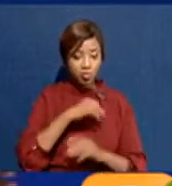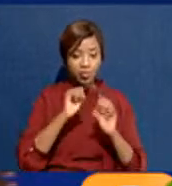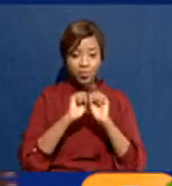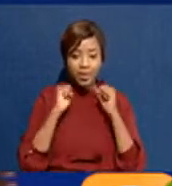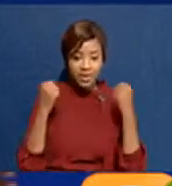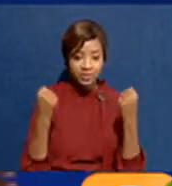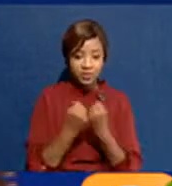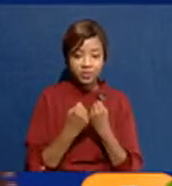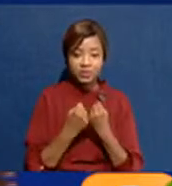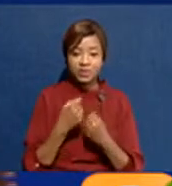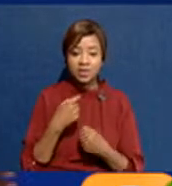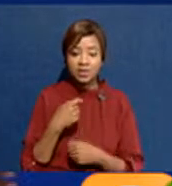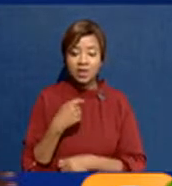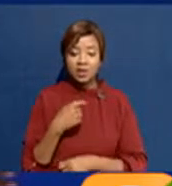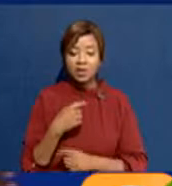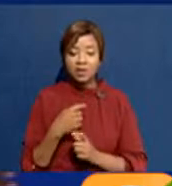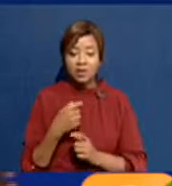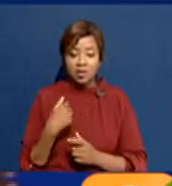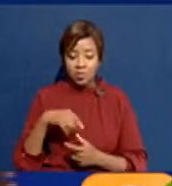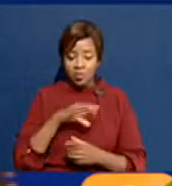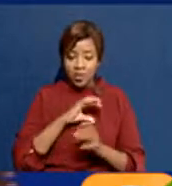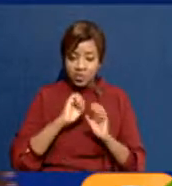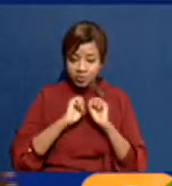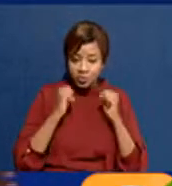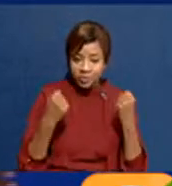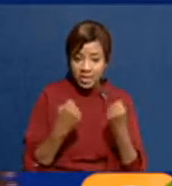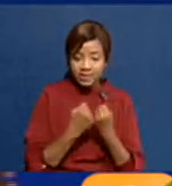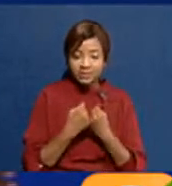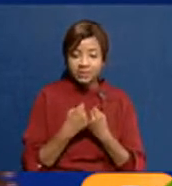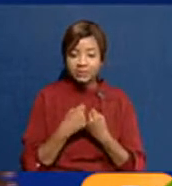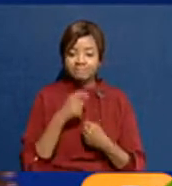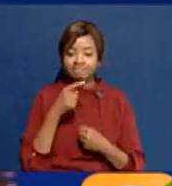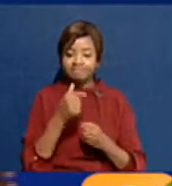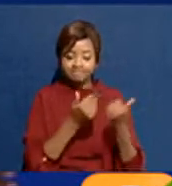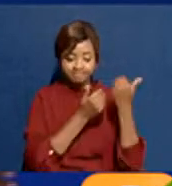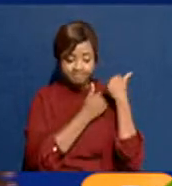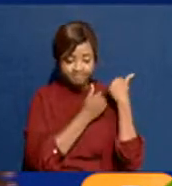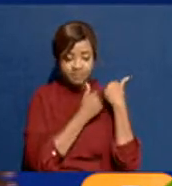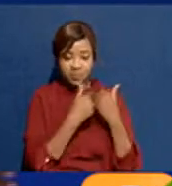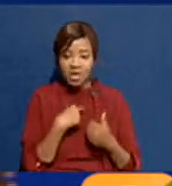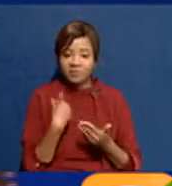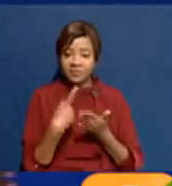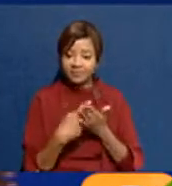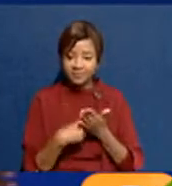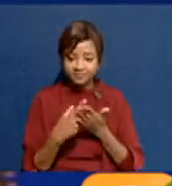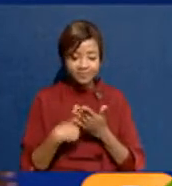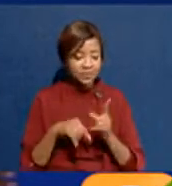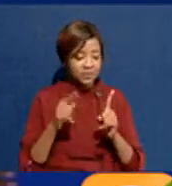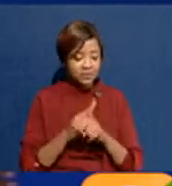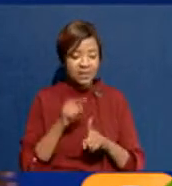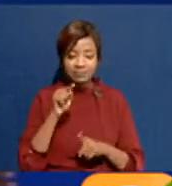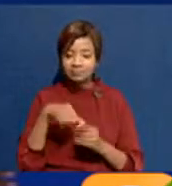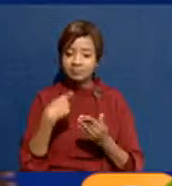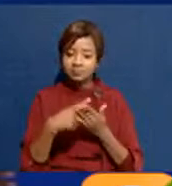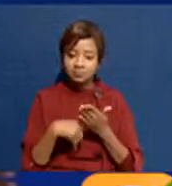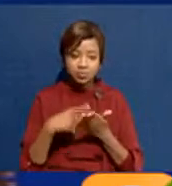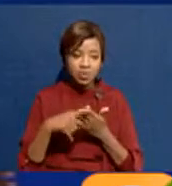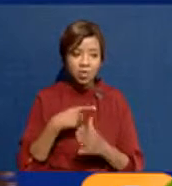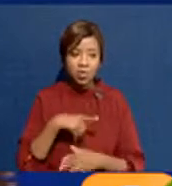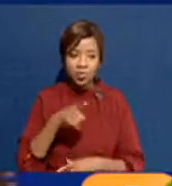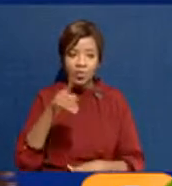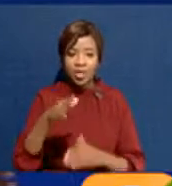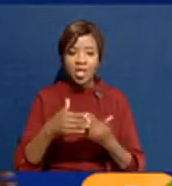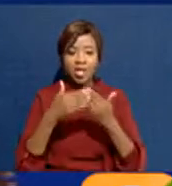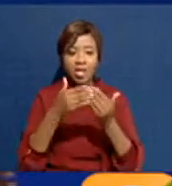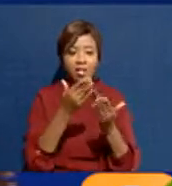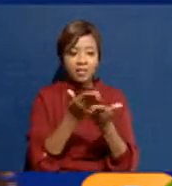as Kenyan Obstetrical and Gynecological Society, it is our mandate to talk about this. And we shall talk about this so that people know.